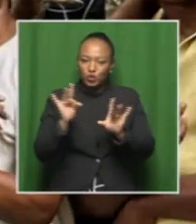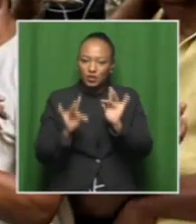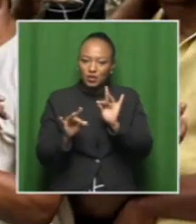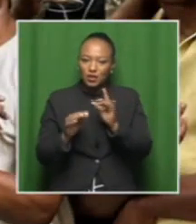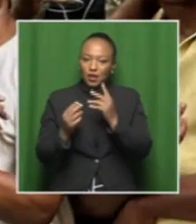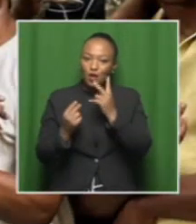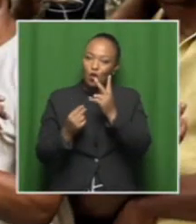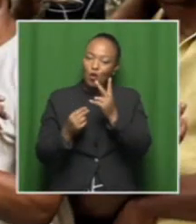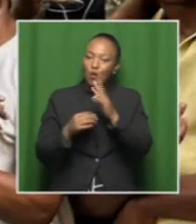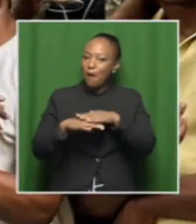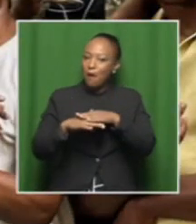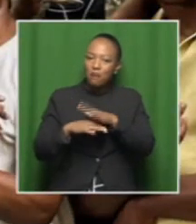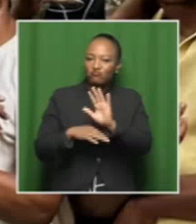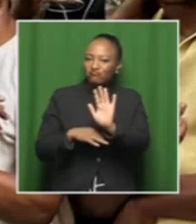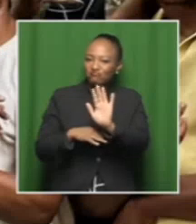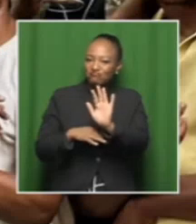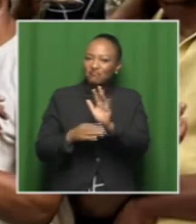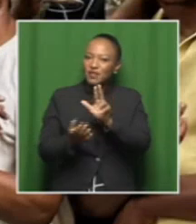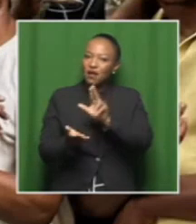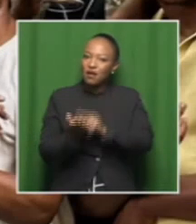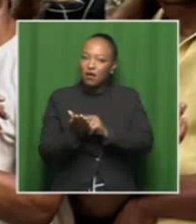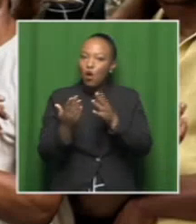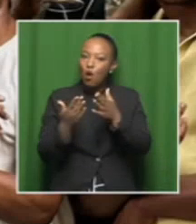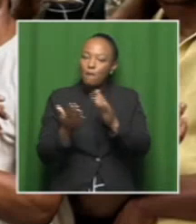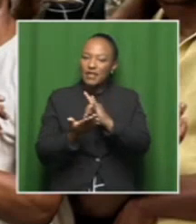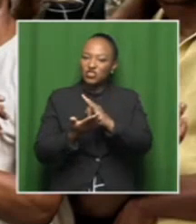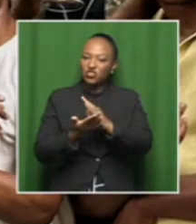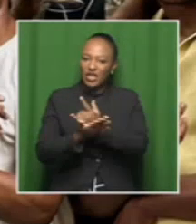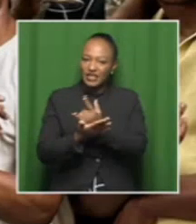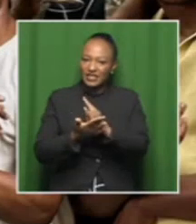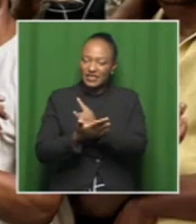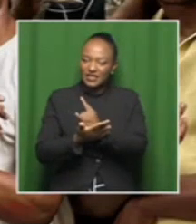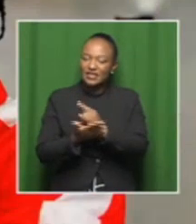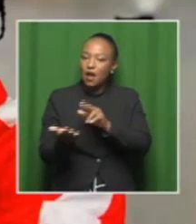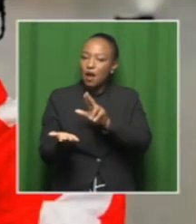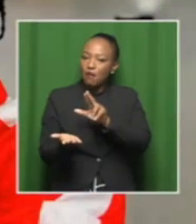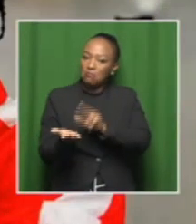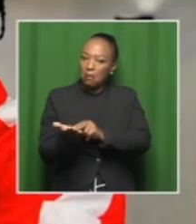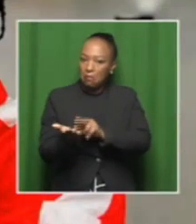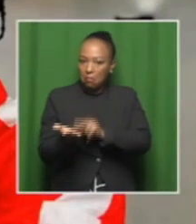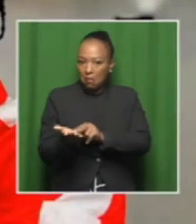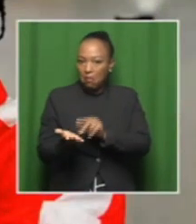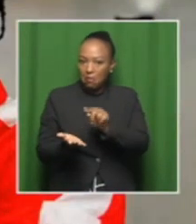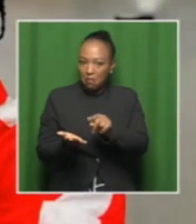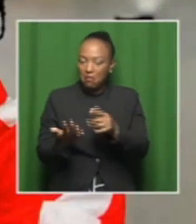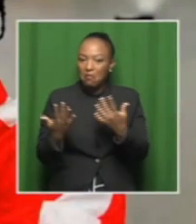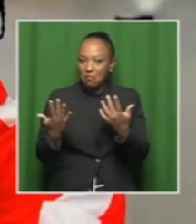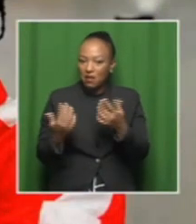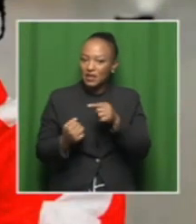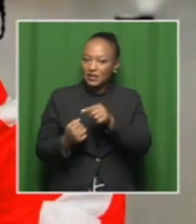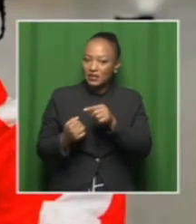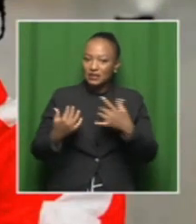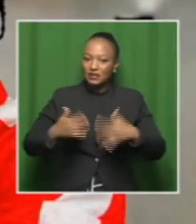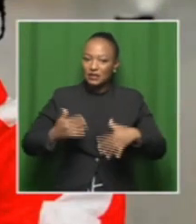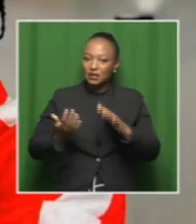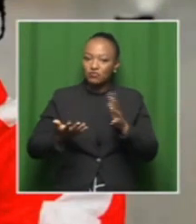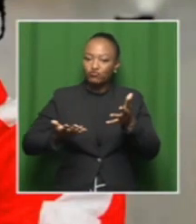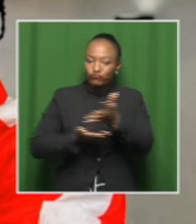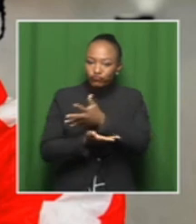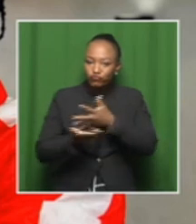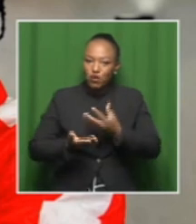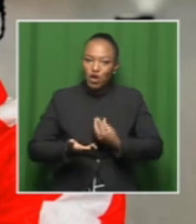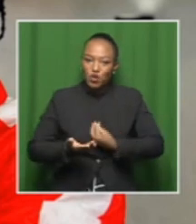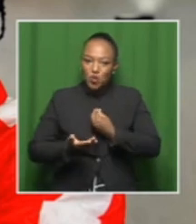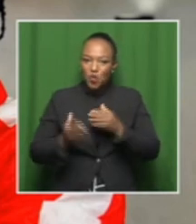further, because Open Chat's podcast, which has taken the country by storm with its candid and provocative conversations, is igniting the conversation amongst the youth